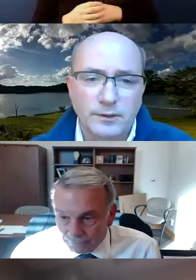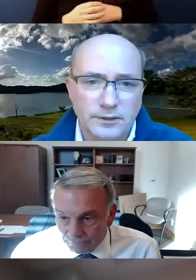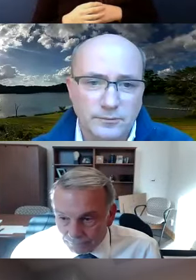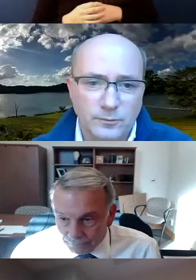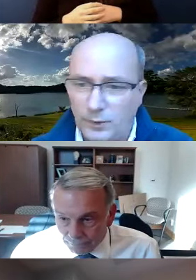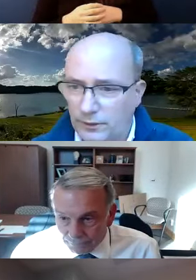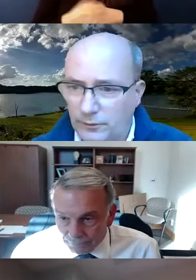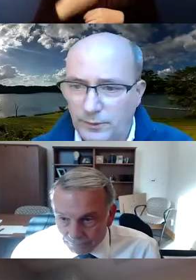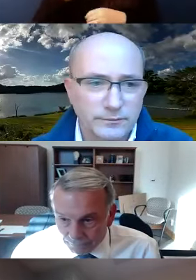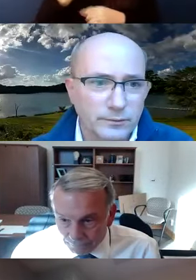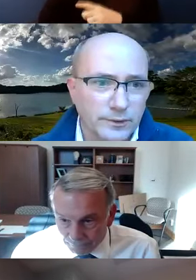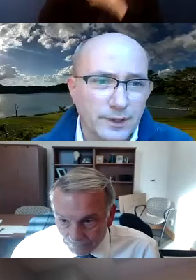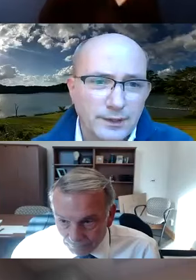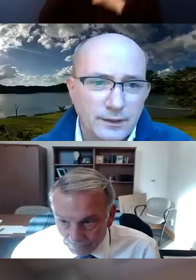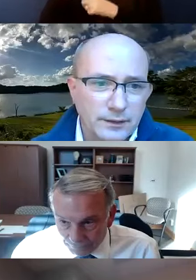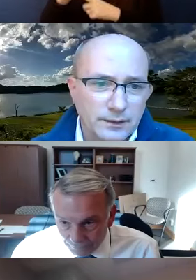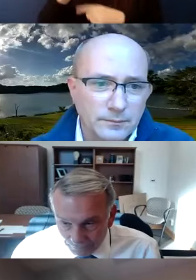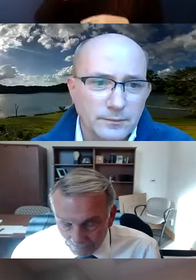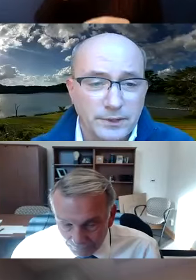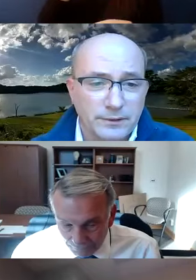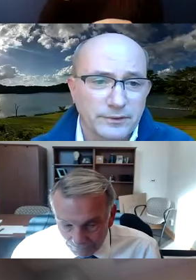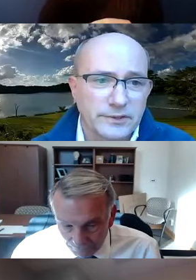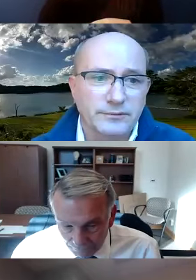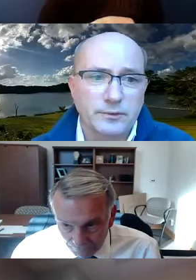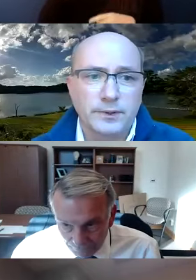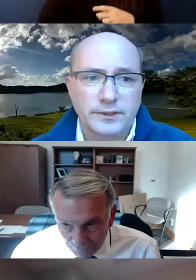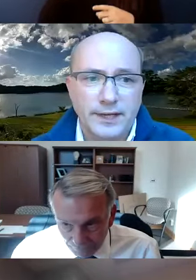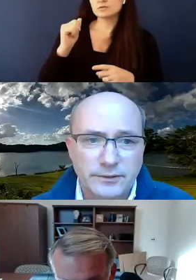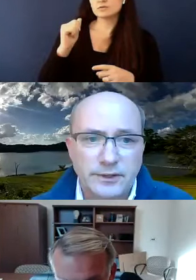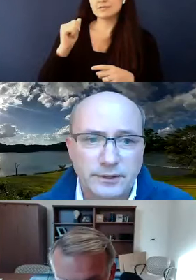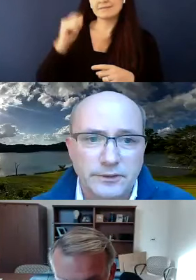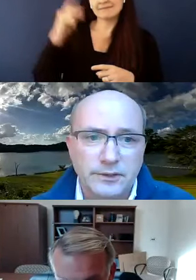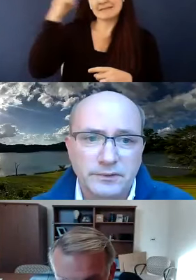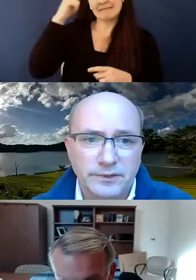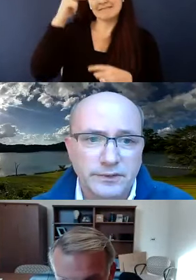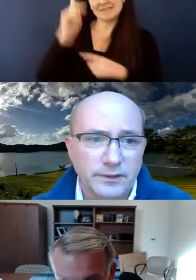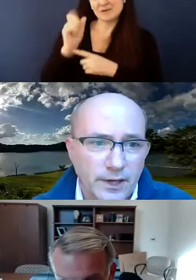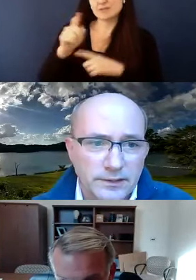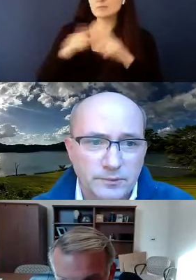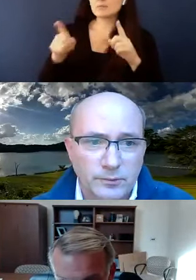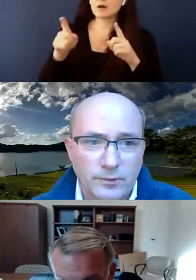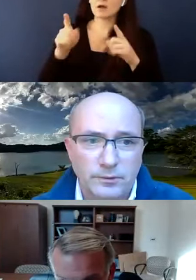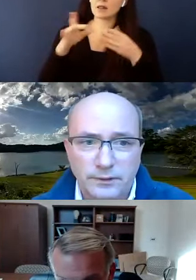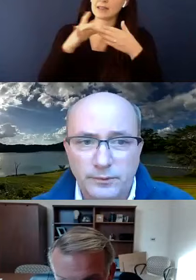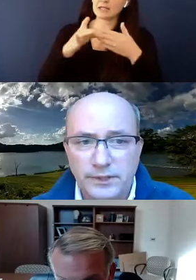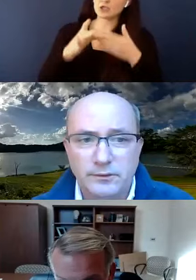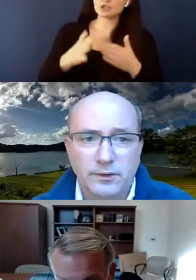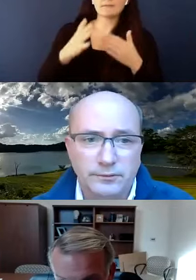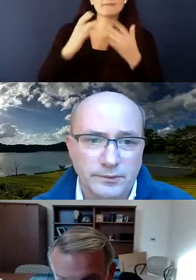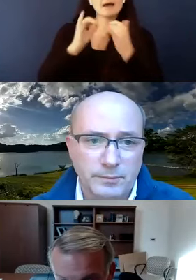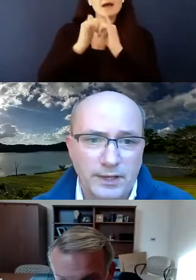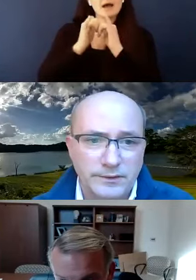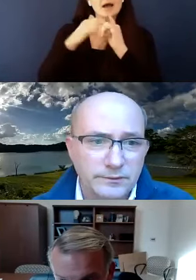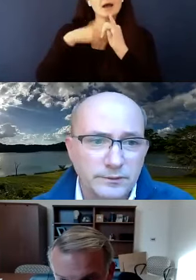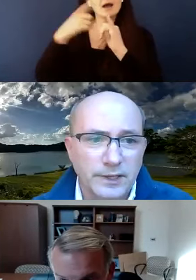Thank you. And then just one other question for you. Big philosophical question. How does our leadership envision our hospital's role in the regional